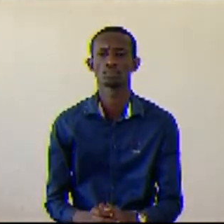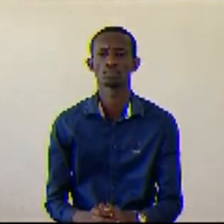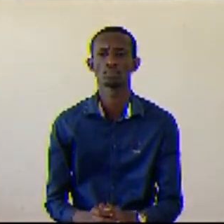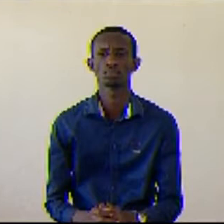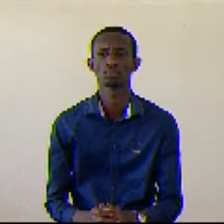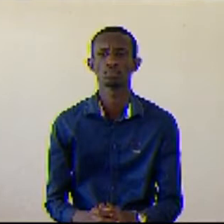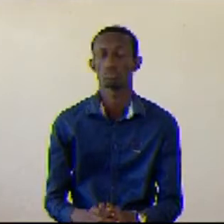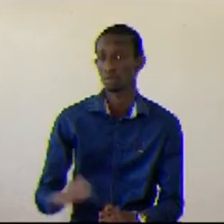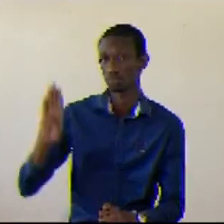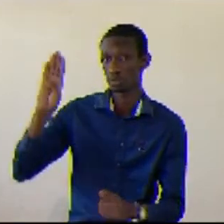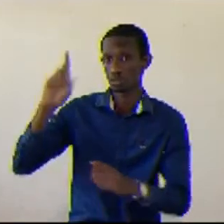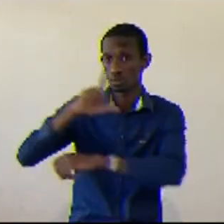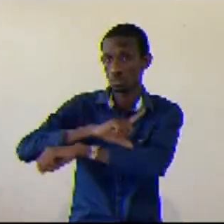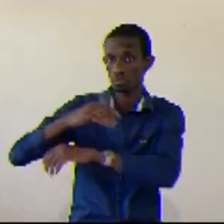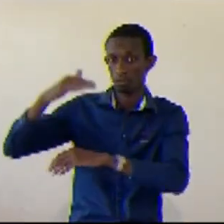at this level.